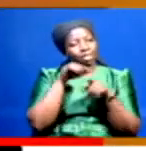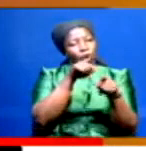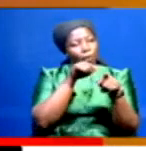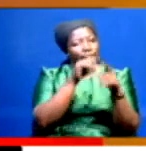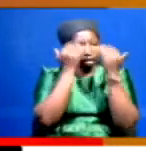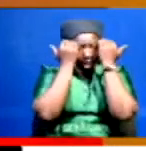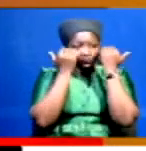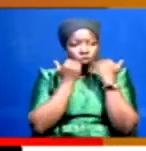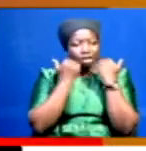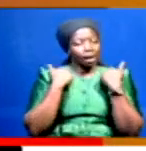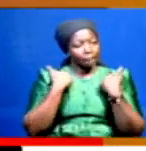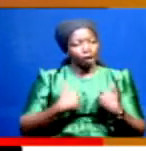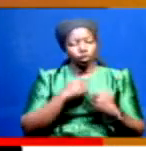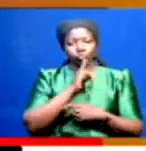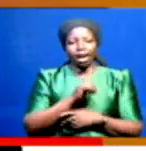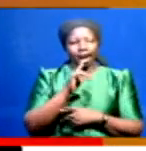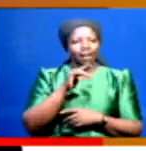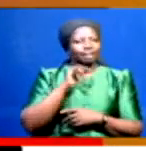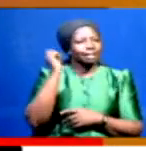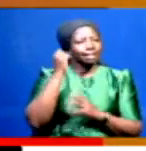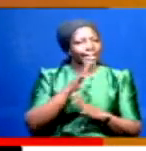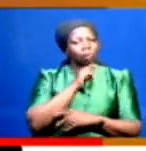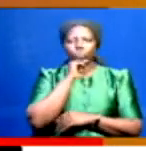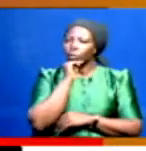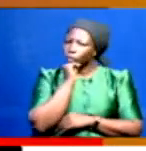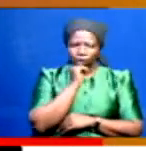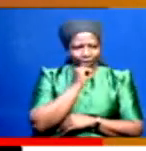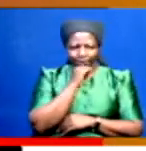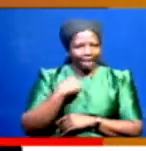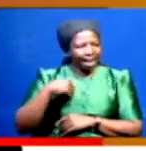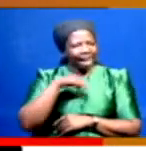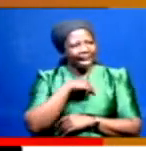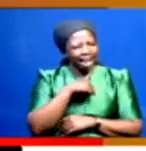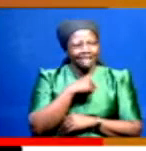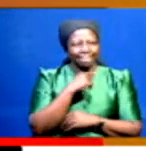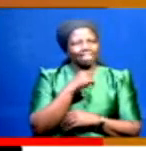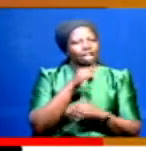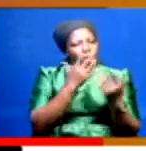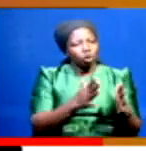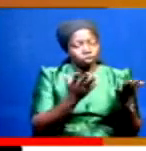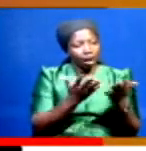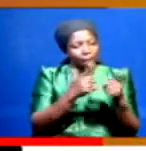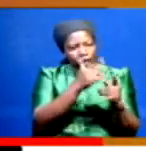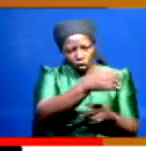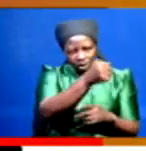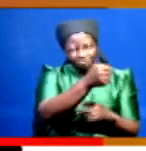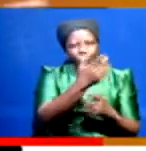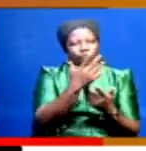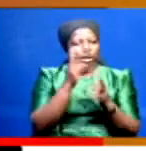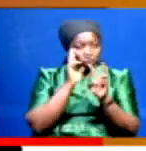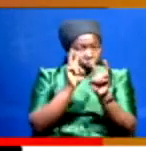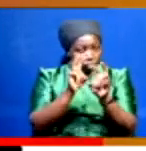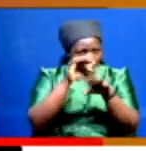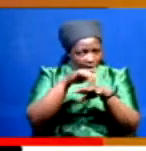I'm quite sure Kenyans are wondering exactly where did we lose it. But to hold the thought, Mheshimiwa, looking at what a few